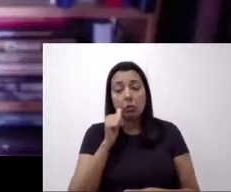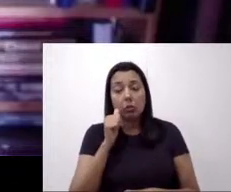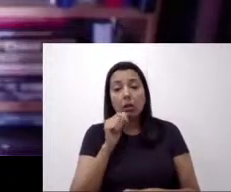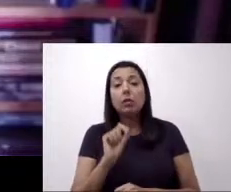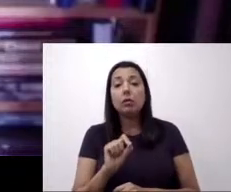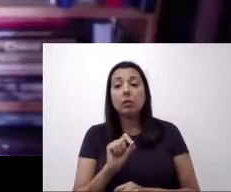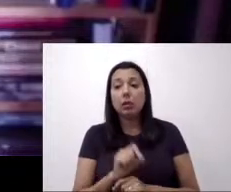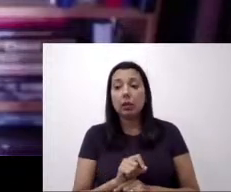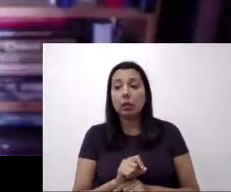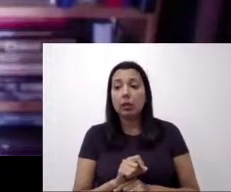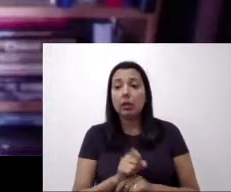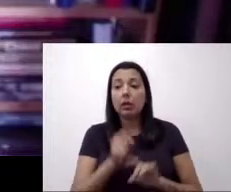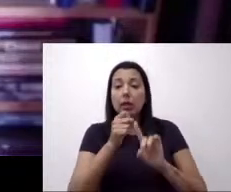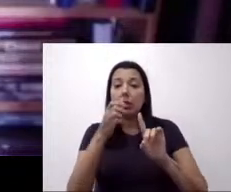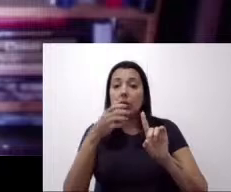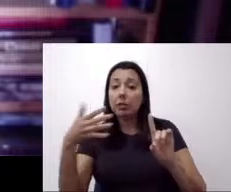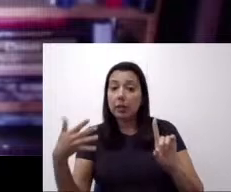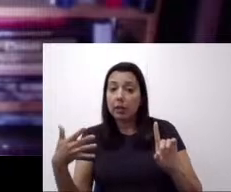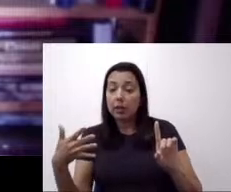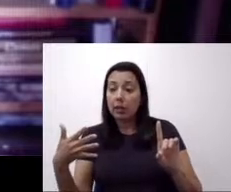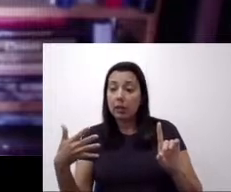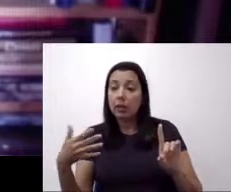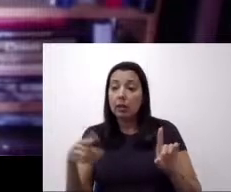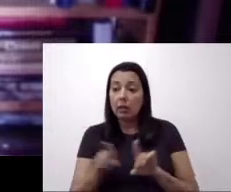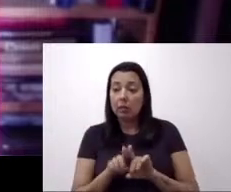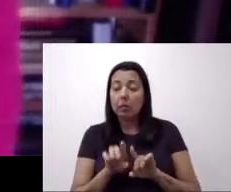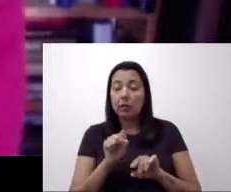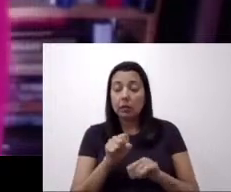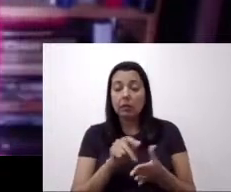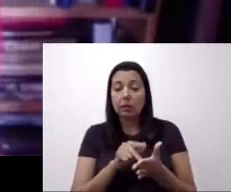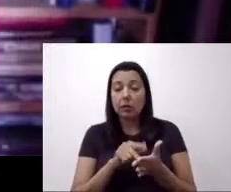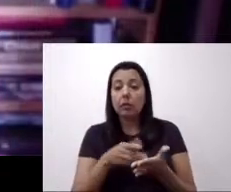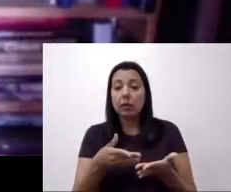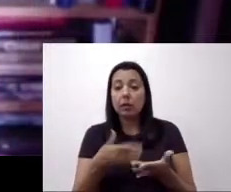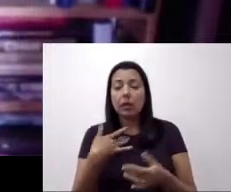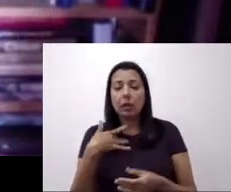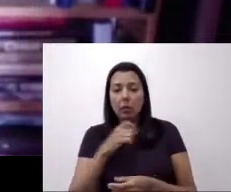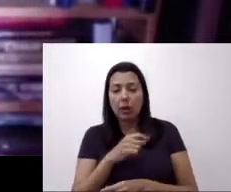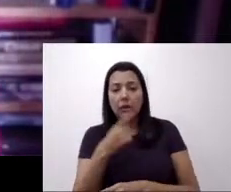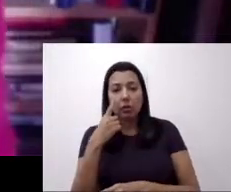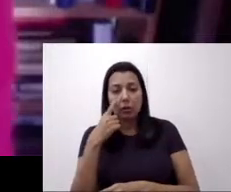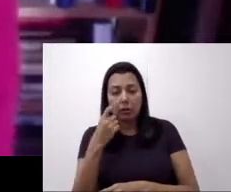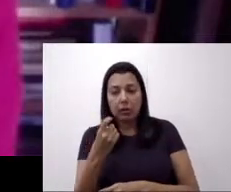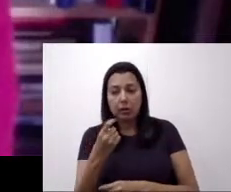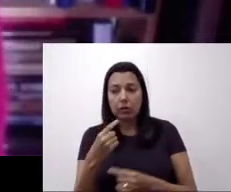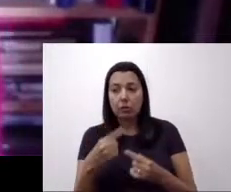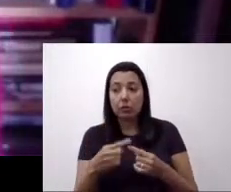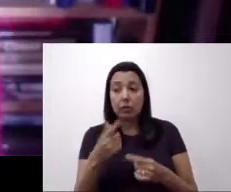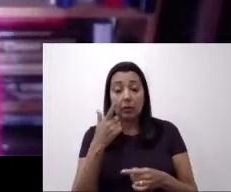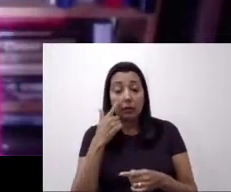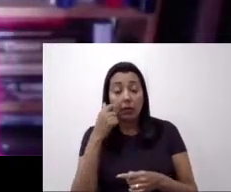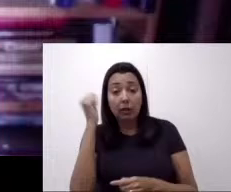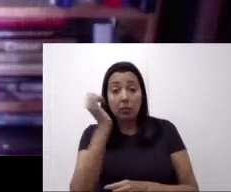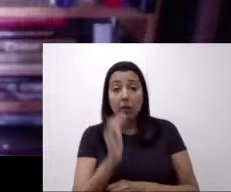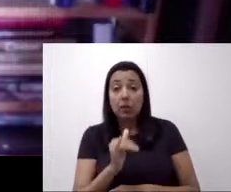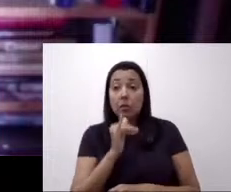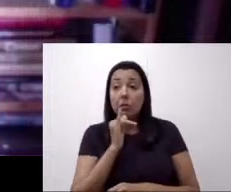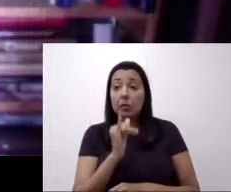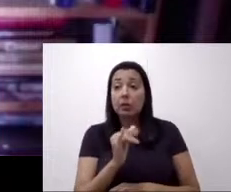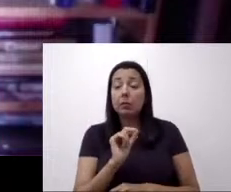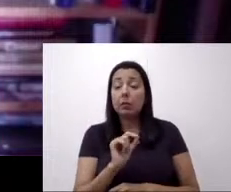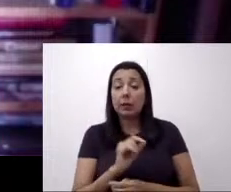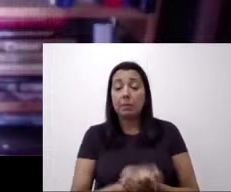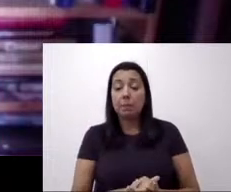LGBTQE rights. I think it's interesting to see that in Brazil, for instance, attacks first of all